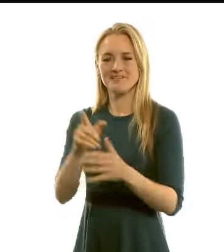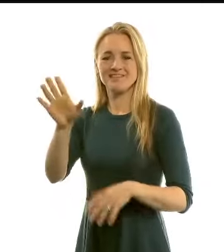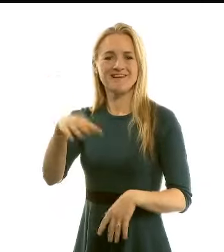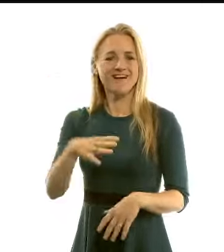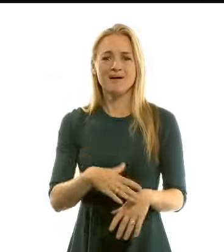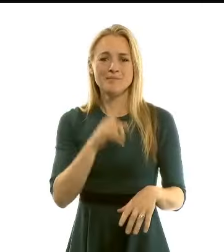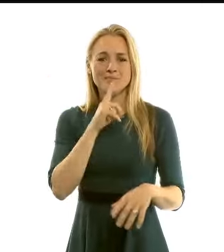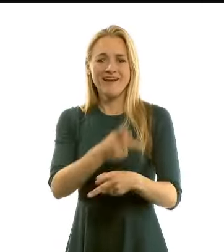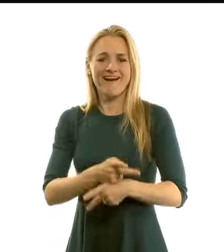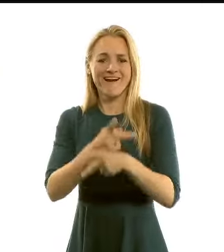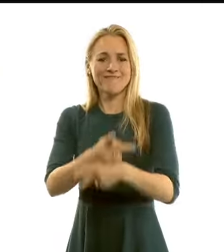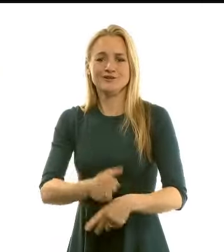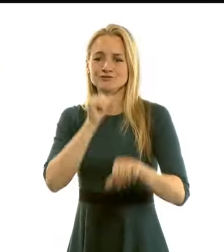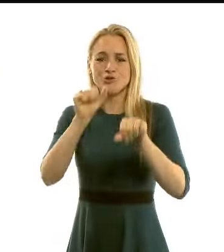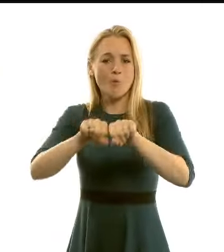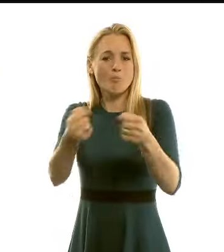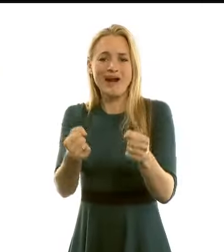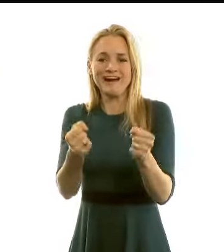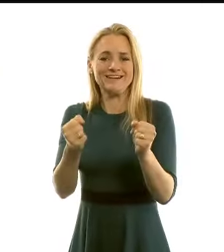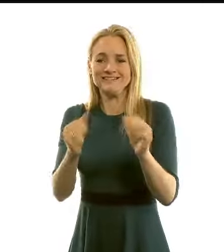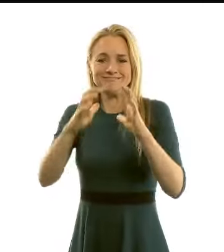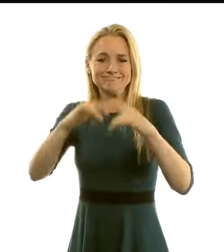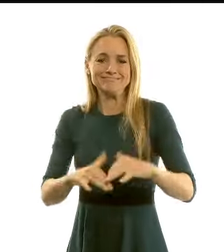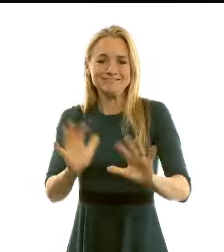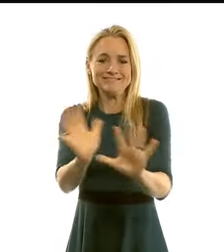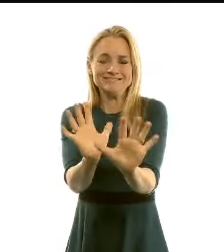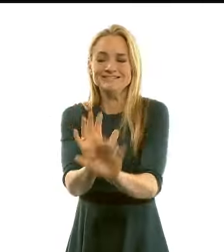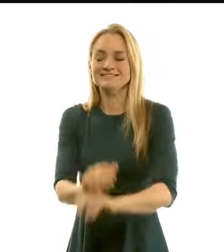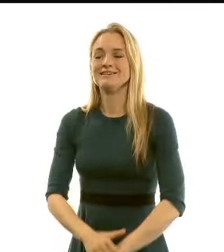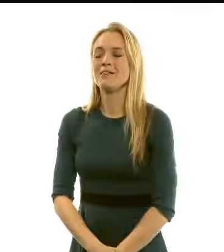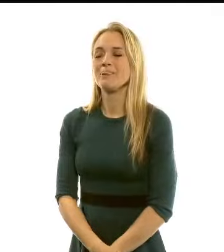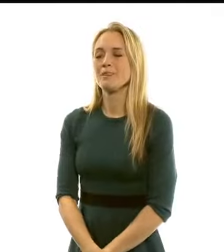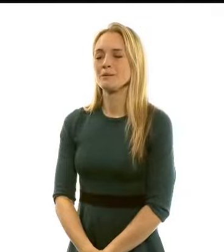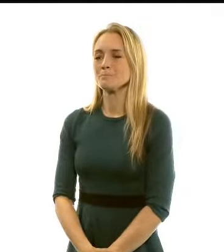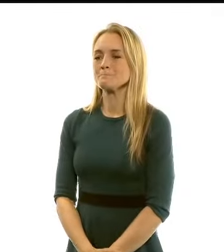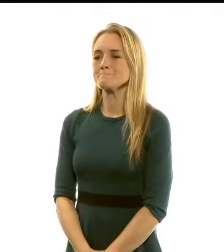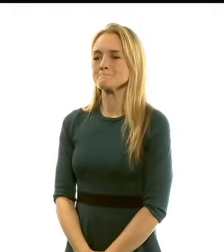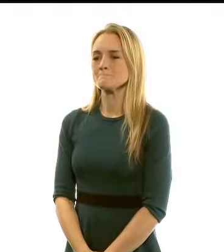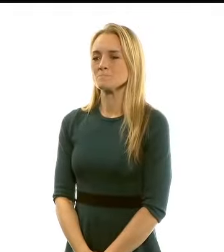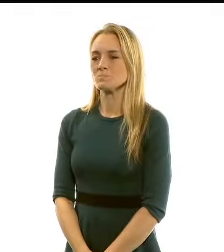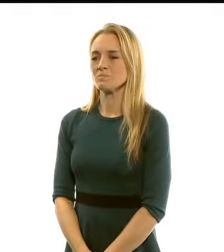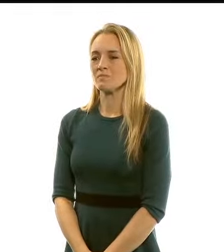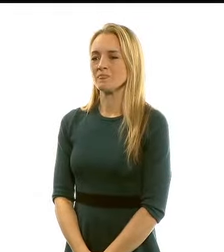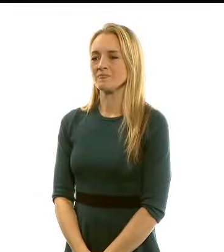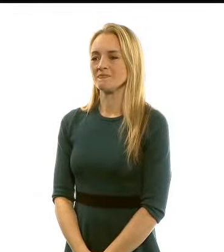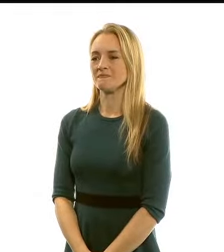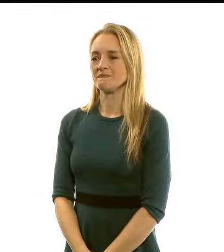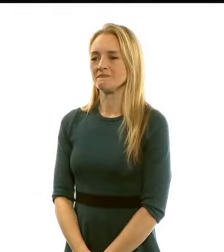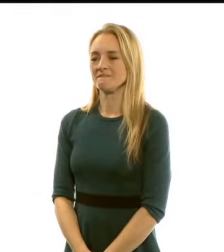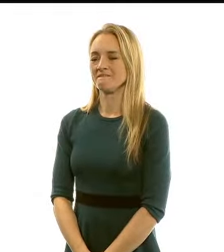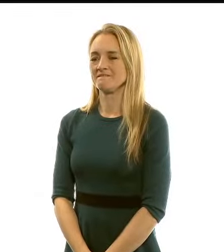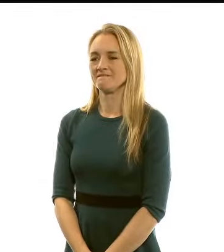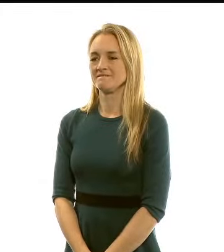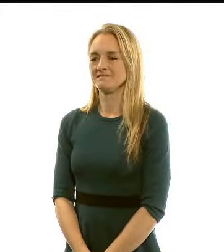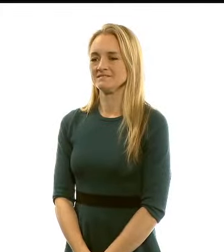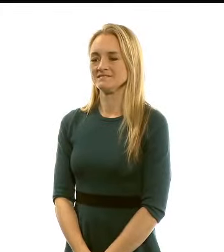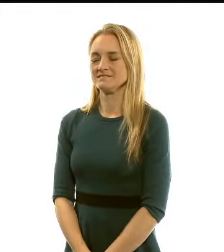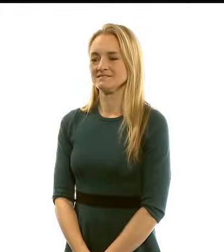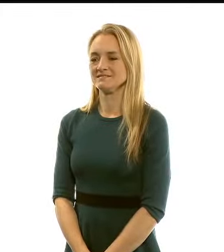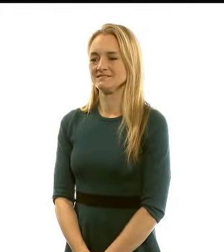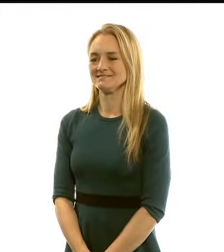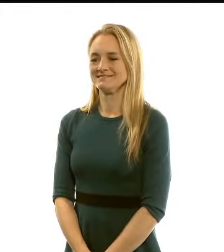it. Just look at the tension. Any moment now. Here it comes. Wow. It's